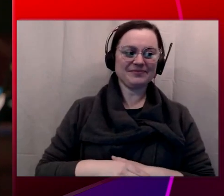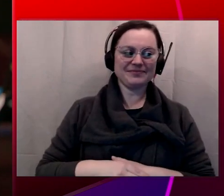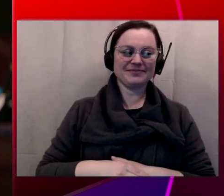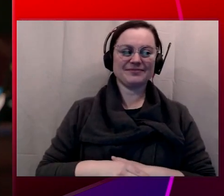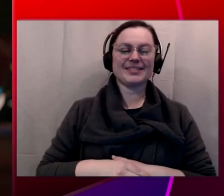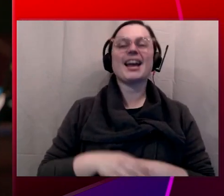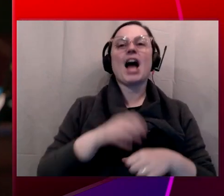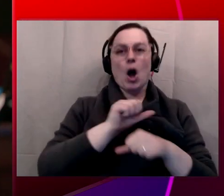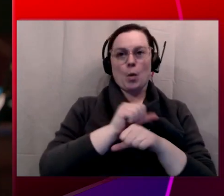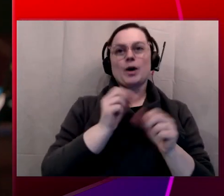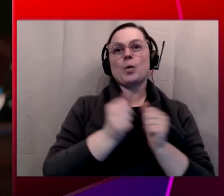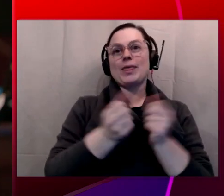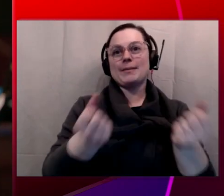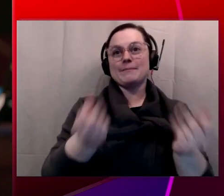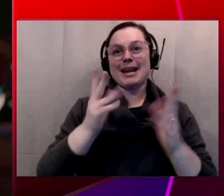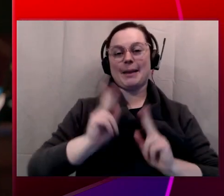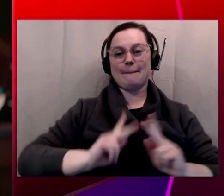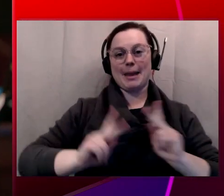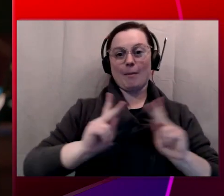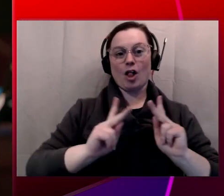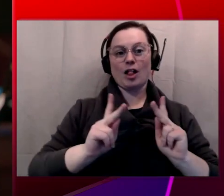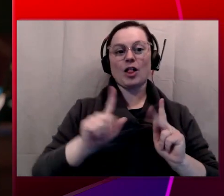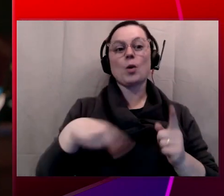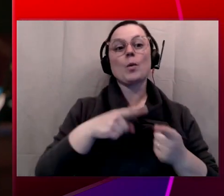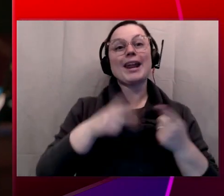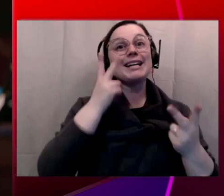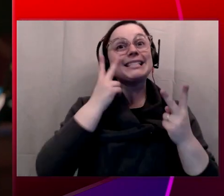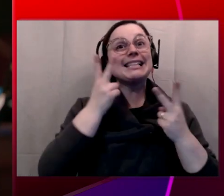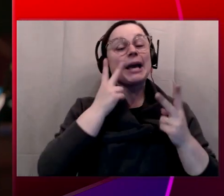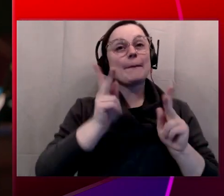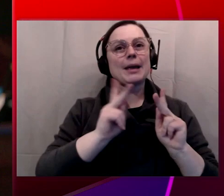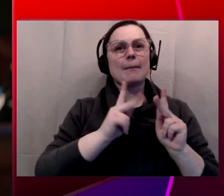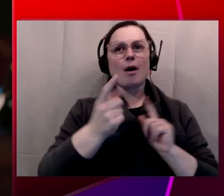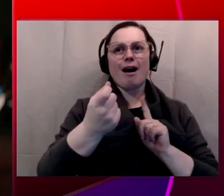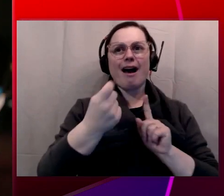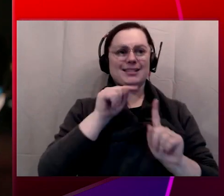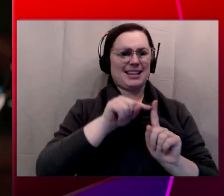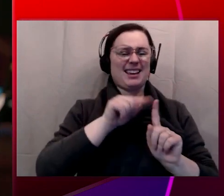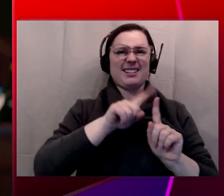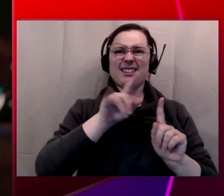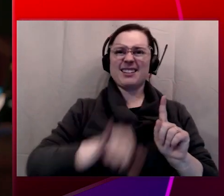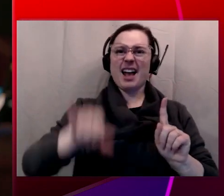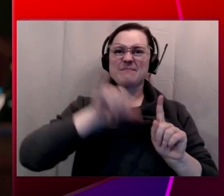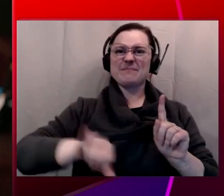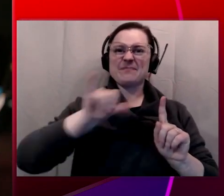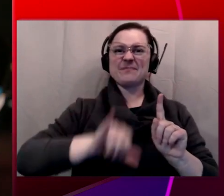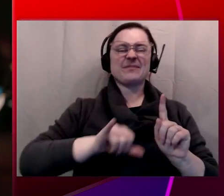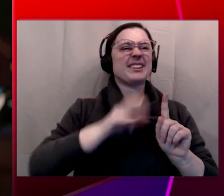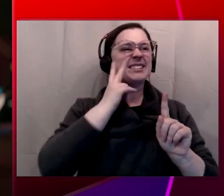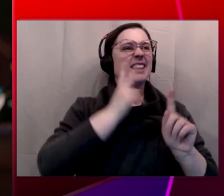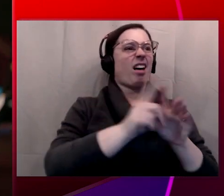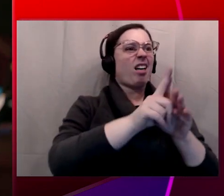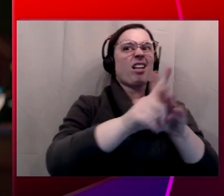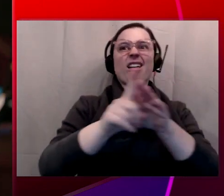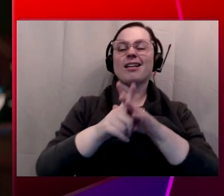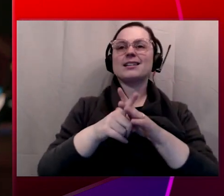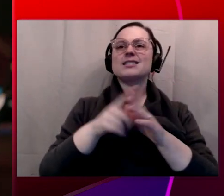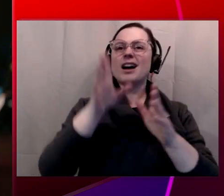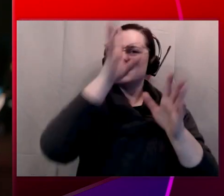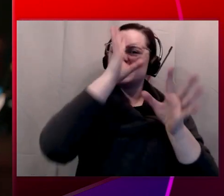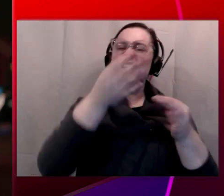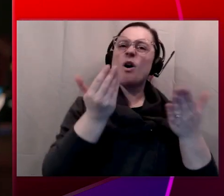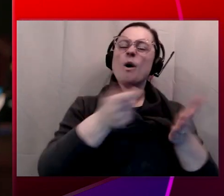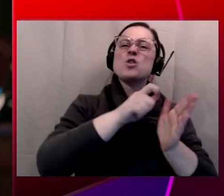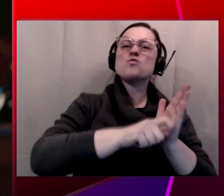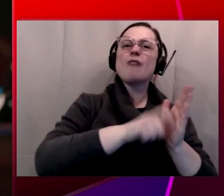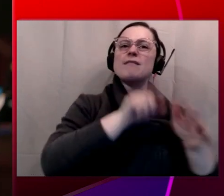And as soon as I see people asking the same question, I think I write something about it. And some things is